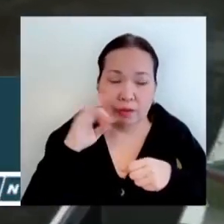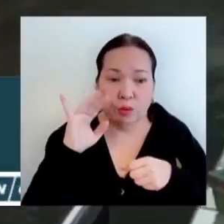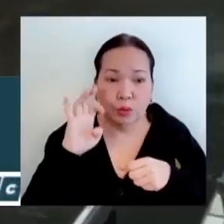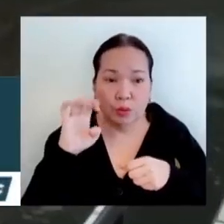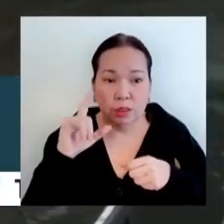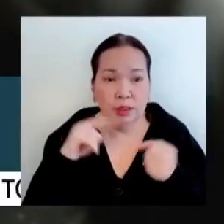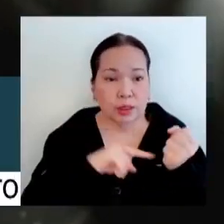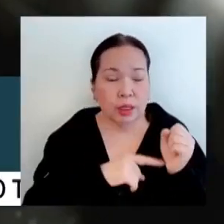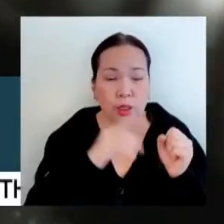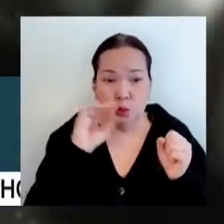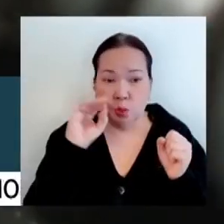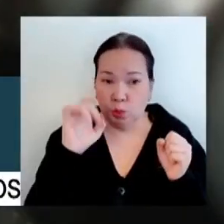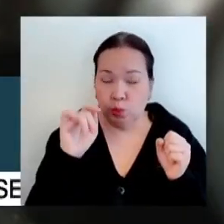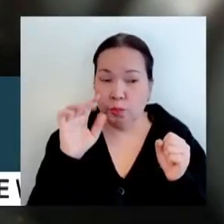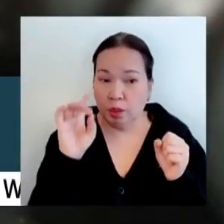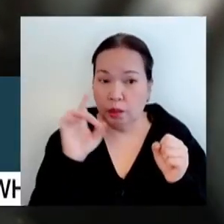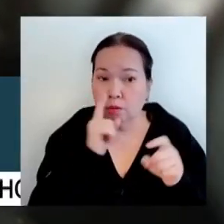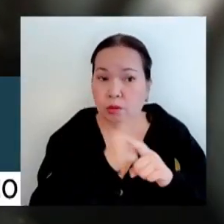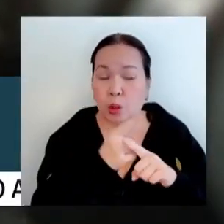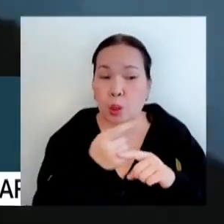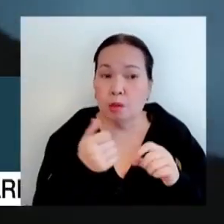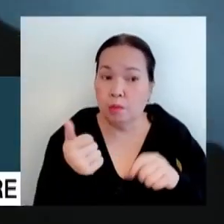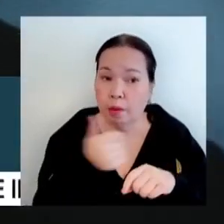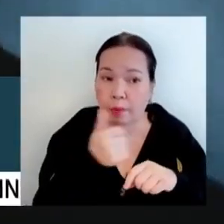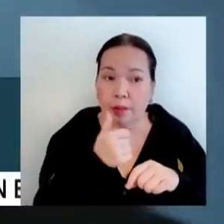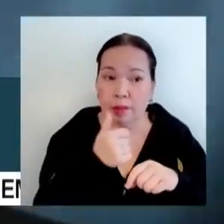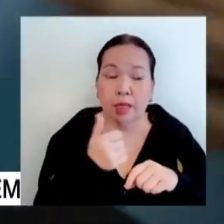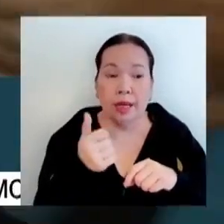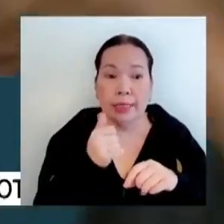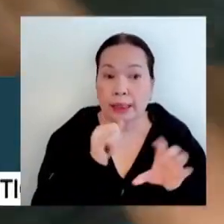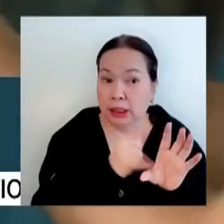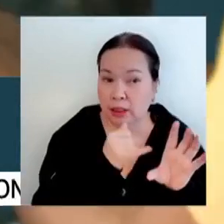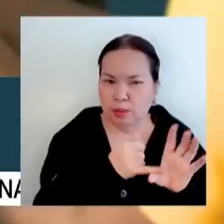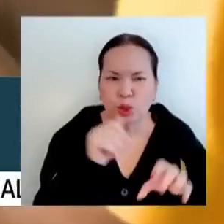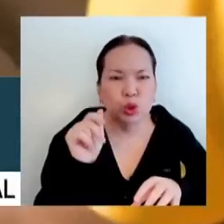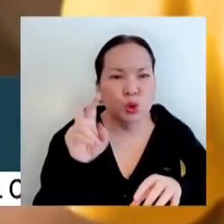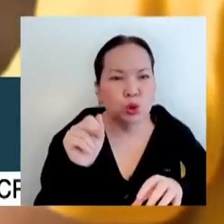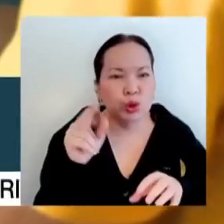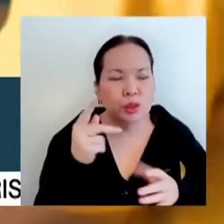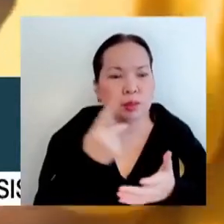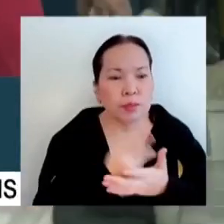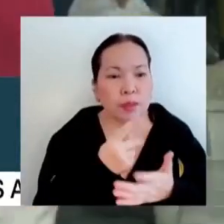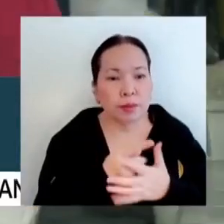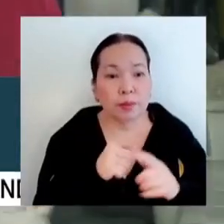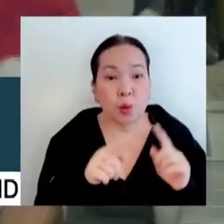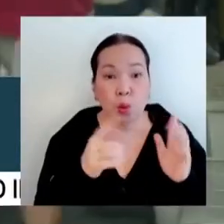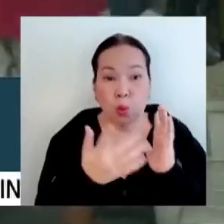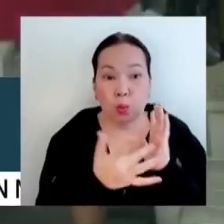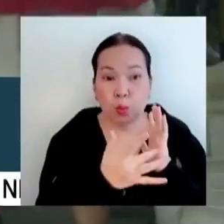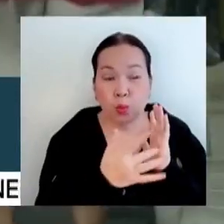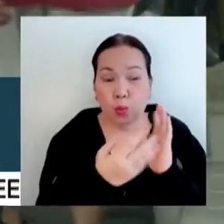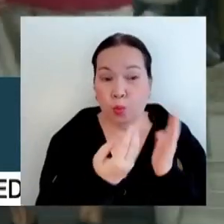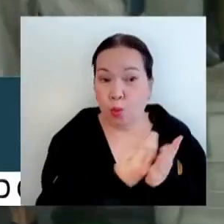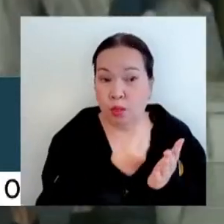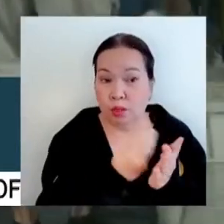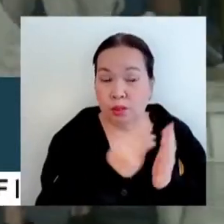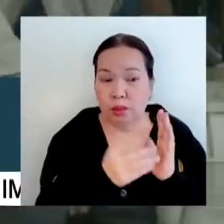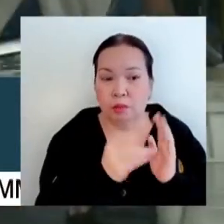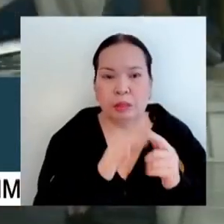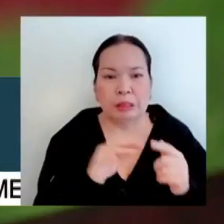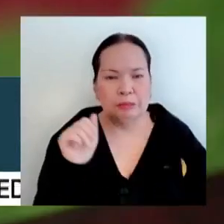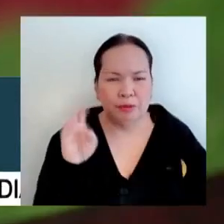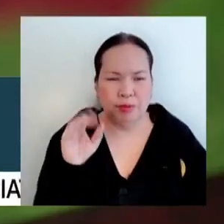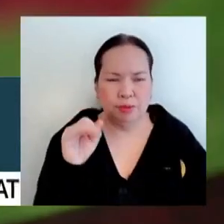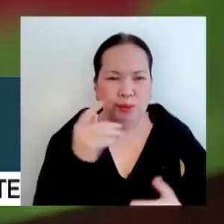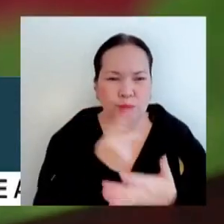the minimum fare for traditional jeepneys will be 13 pesos, while modern jeepney passengers need to pay at least 15 pesos.